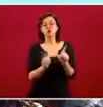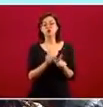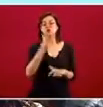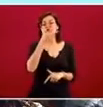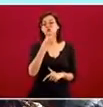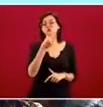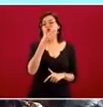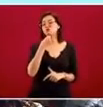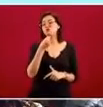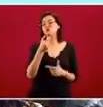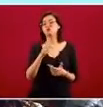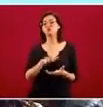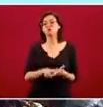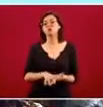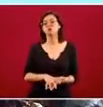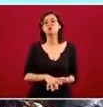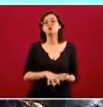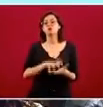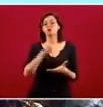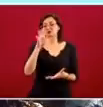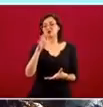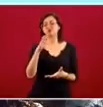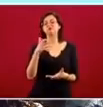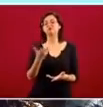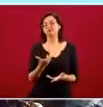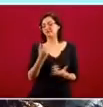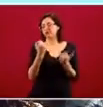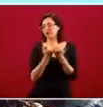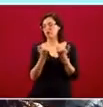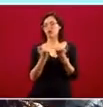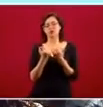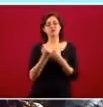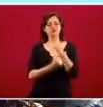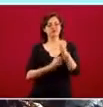older than 55-year-old age group.